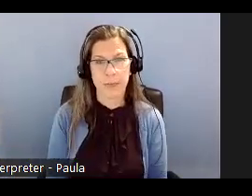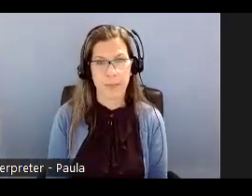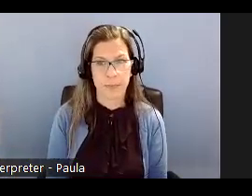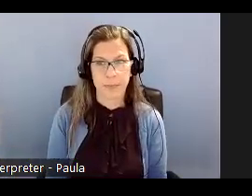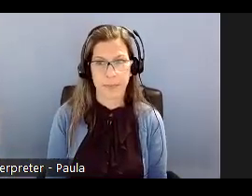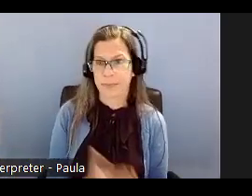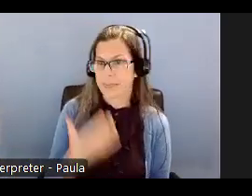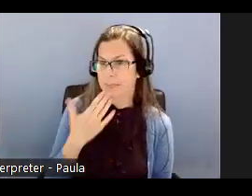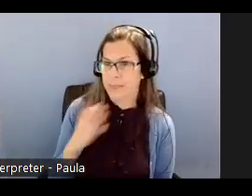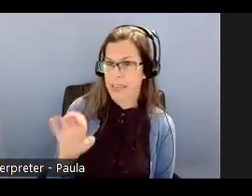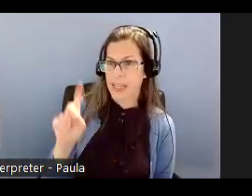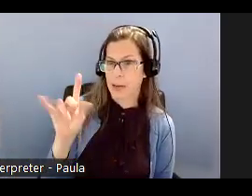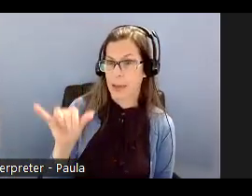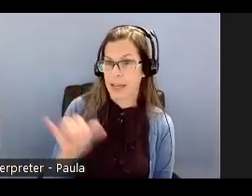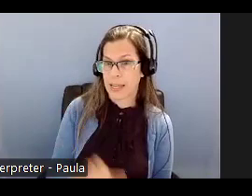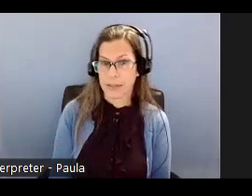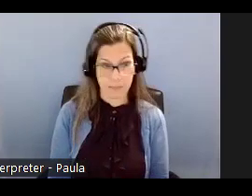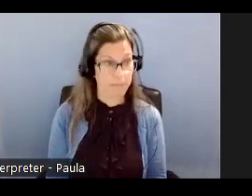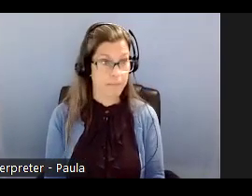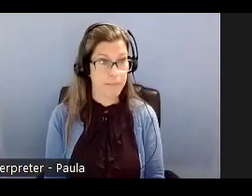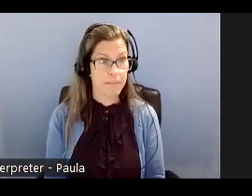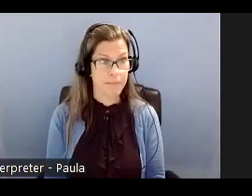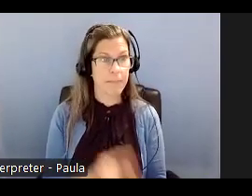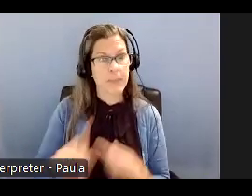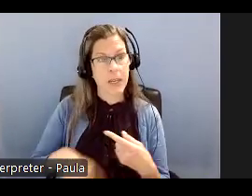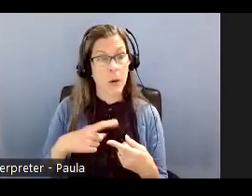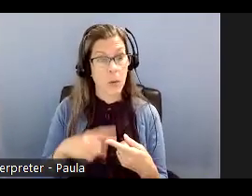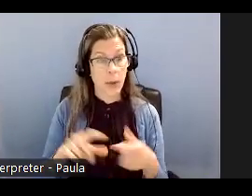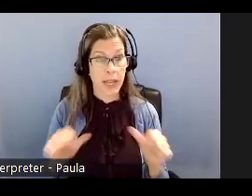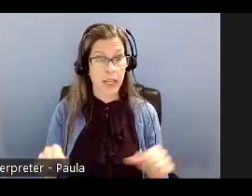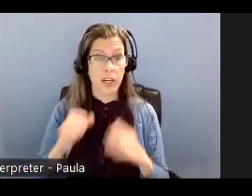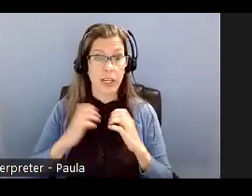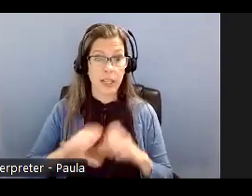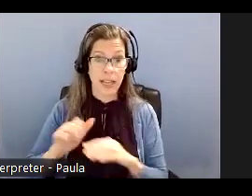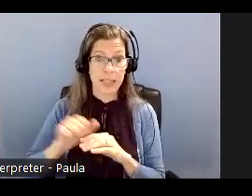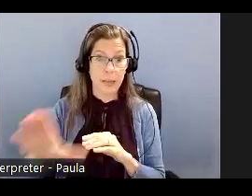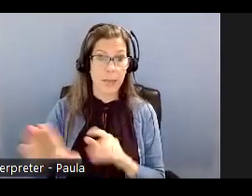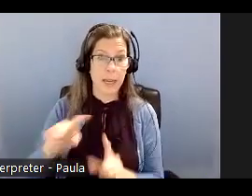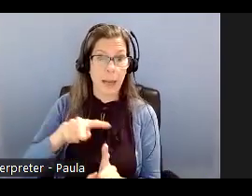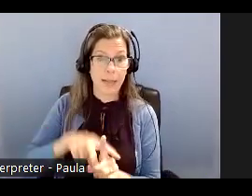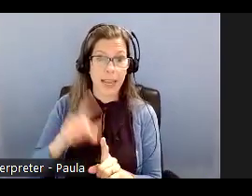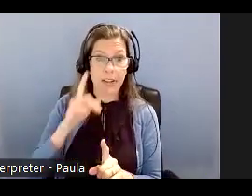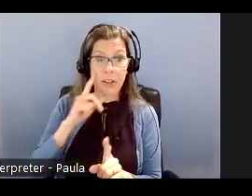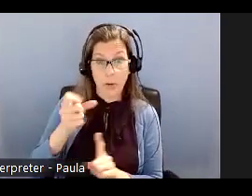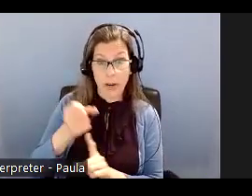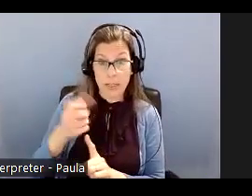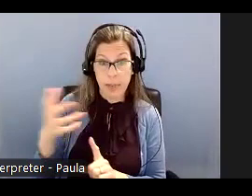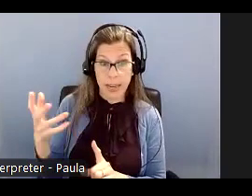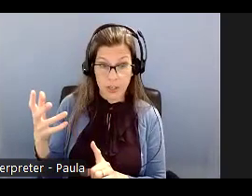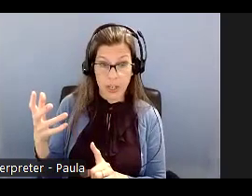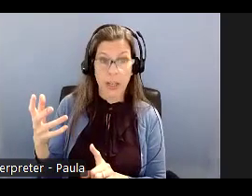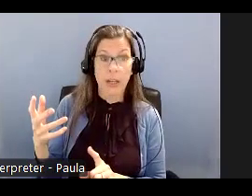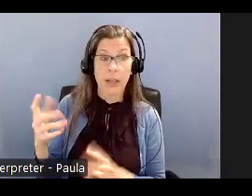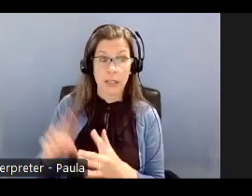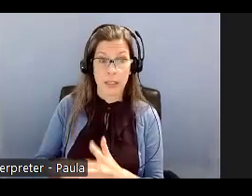Thank you, Becky. Hmm. When could the client submit the application for the expansion for the start